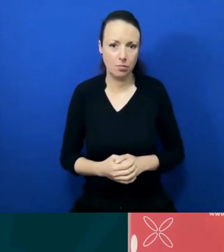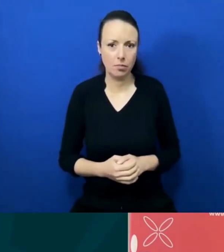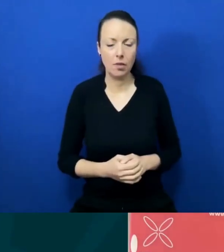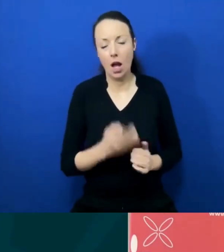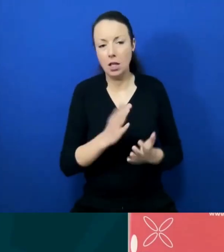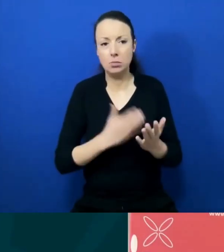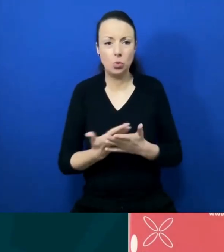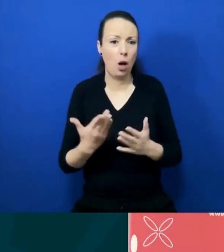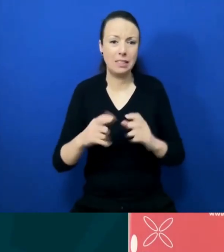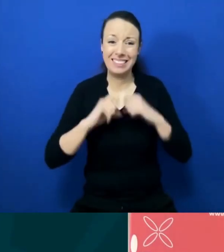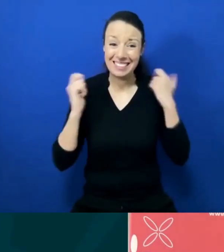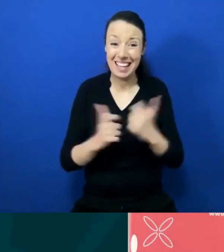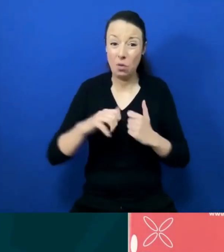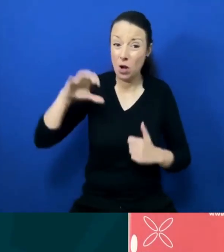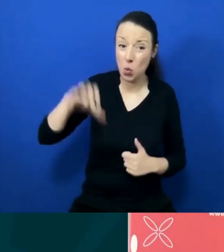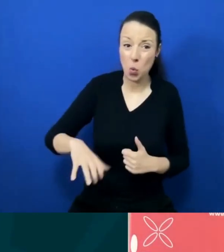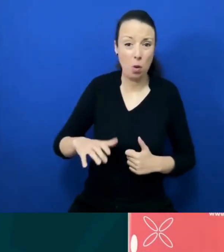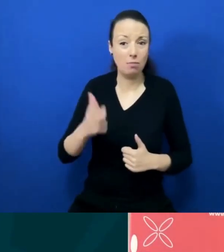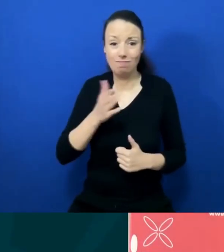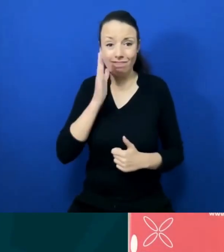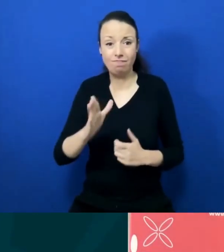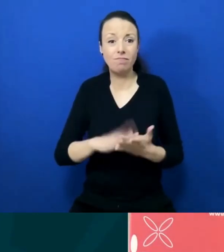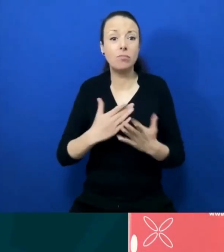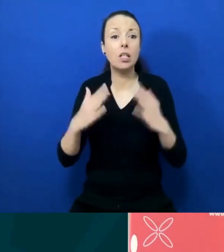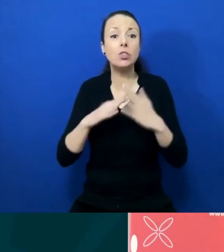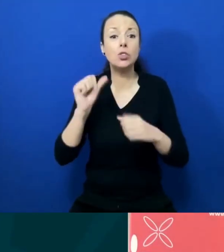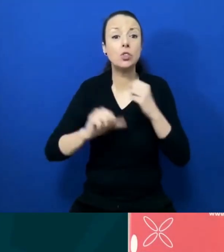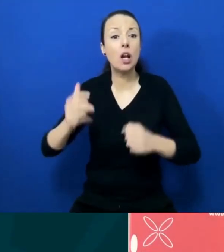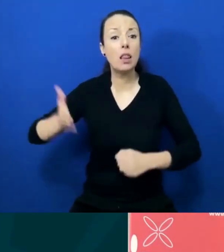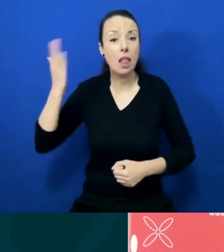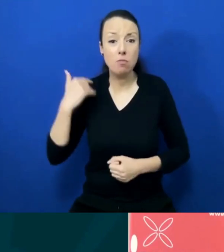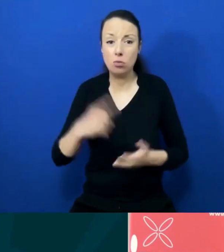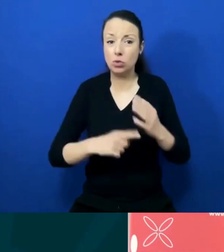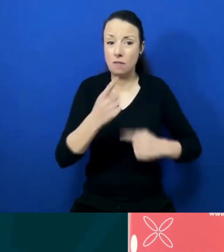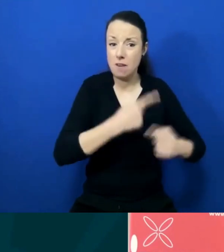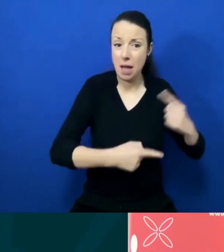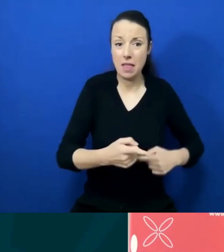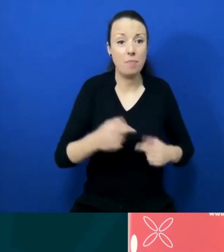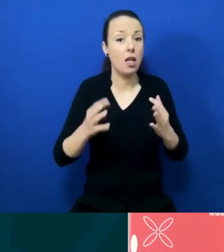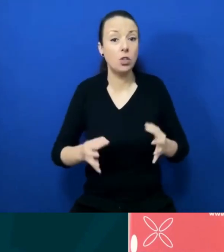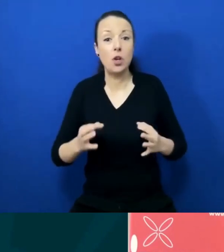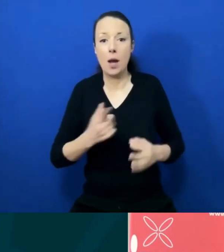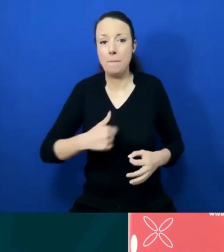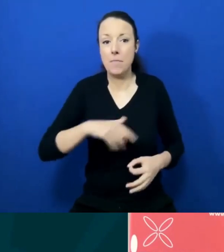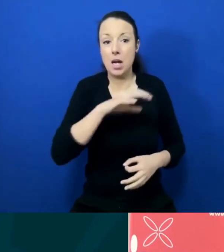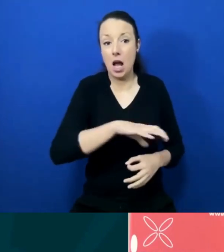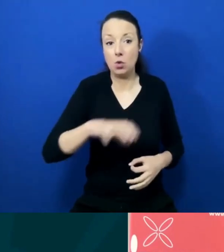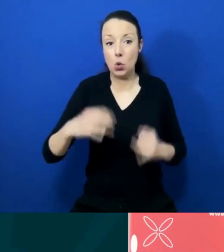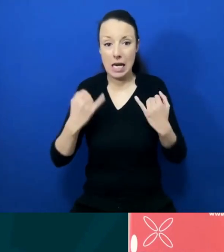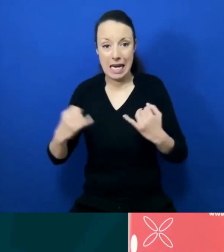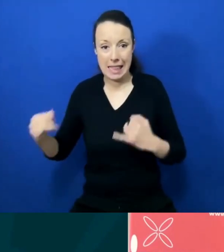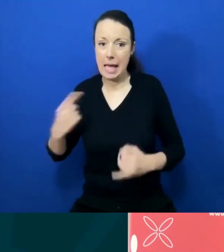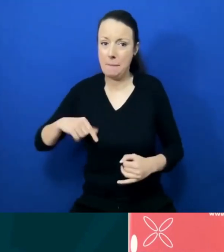there 10 years ago. So today we would plant other kinds of trees where we know that they can cope with the